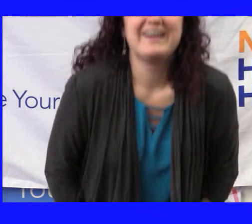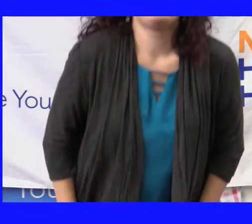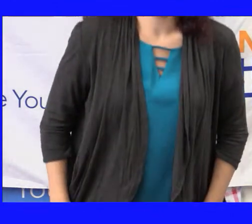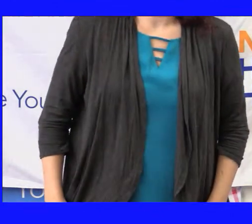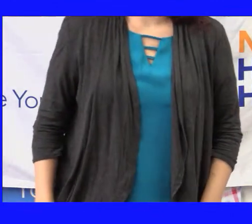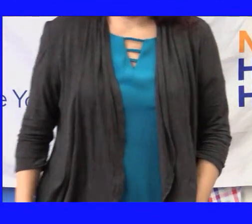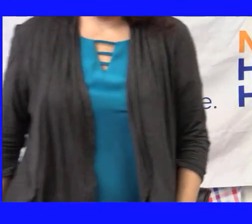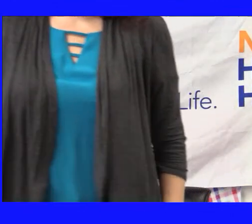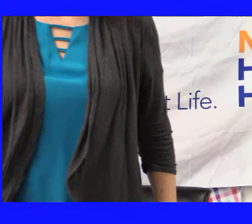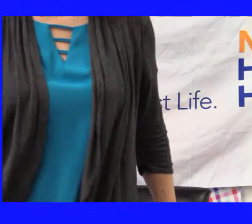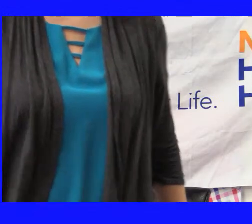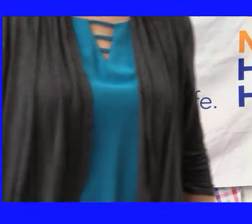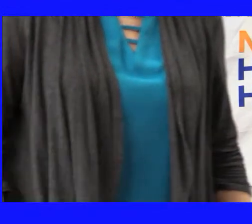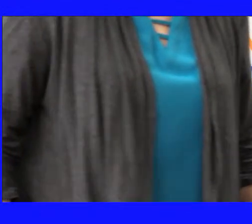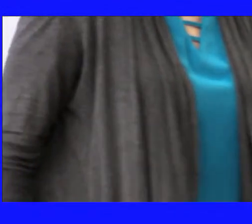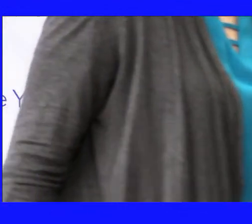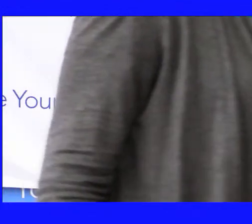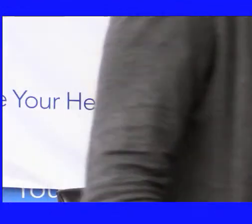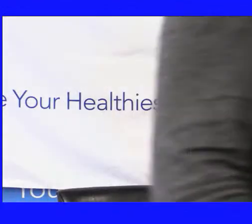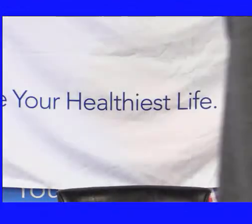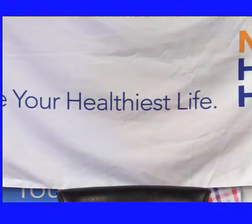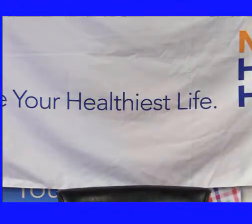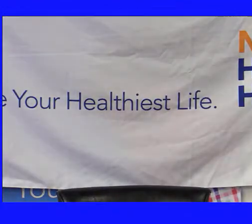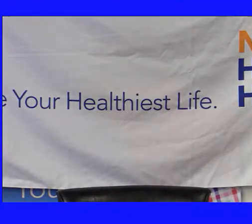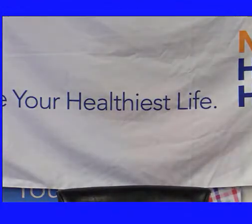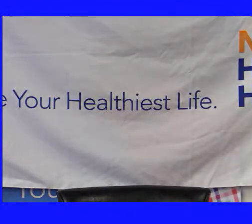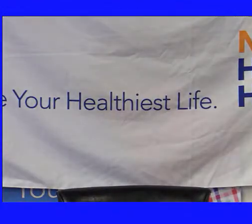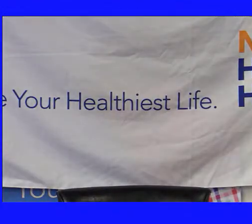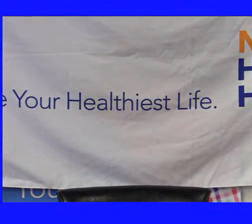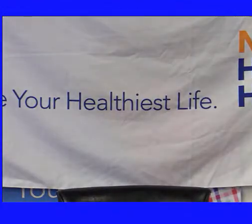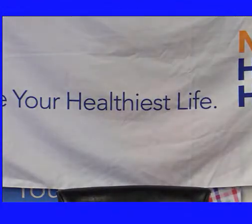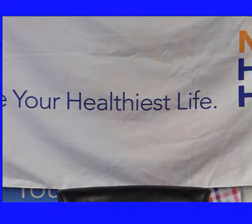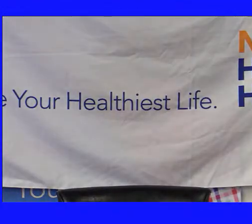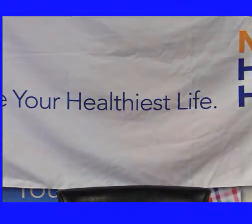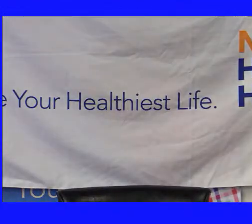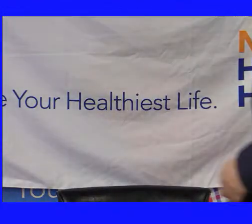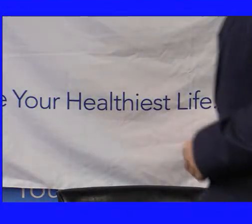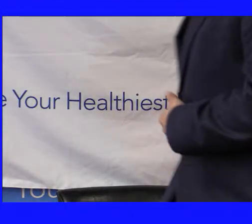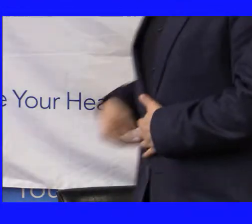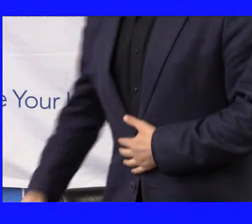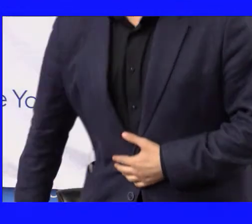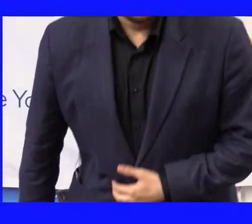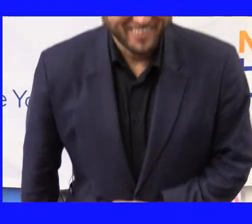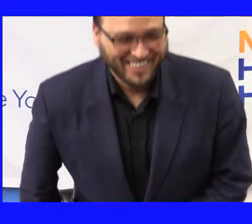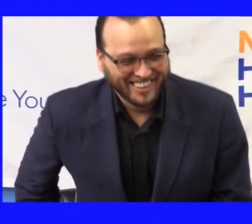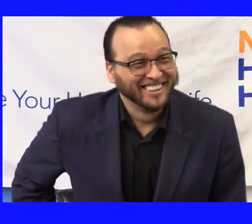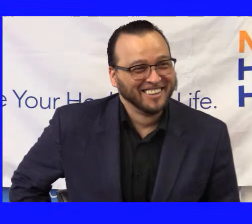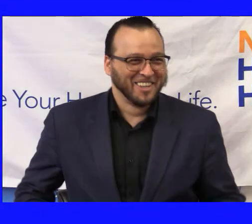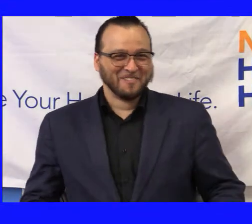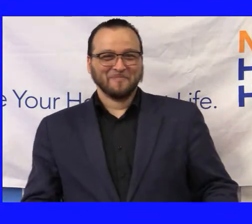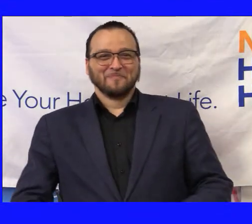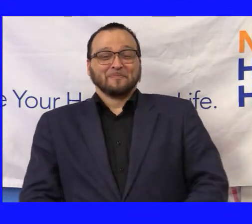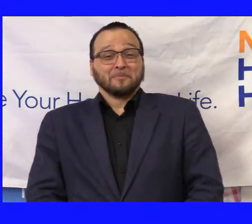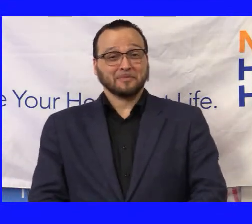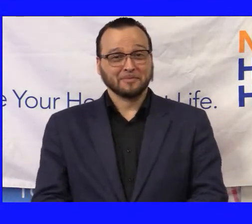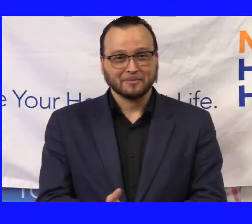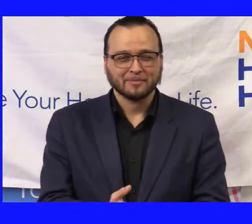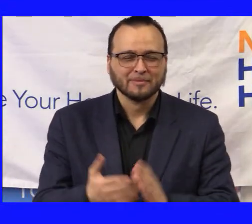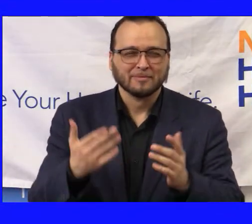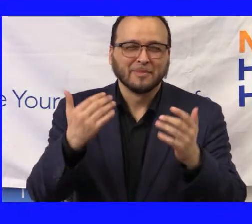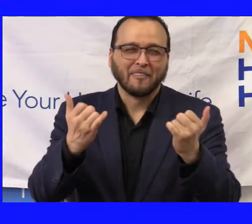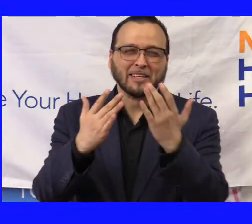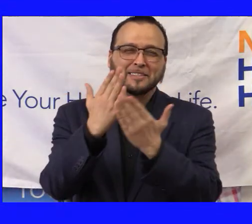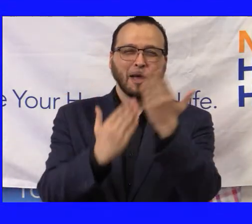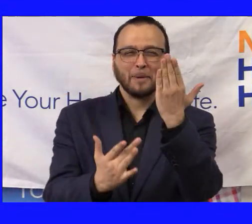Okay, and the last one, and I know Keith said that it's very difficult, but for an